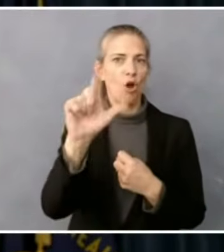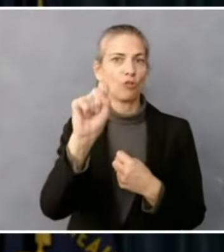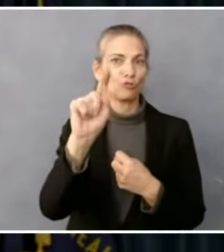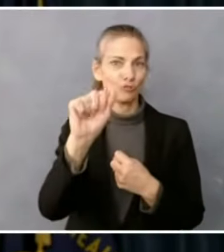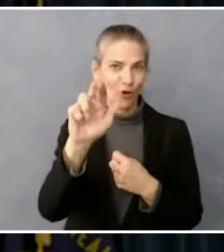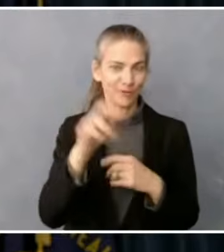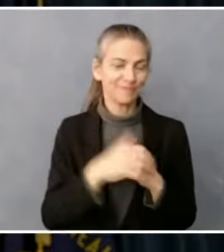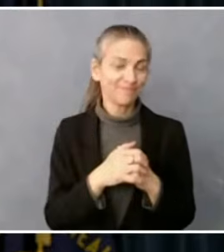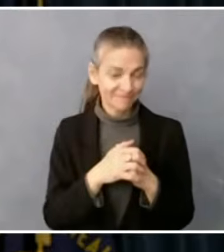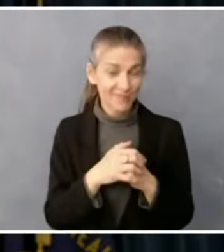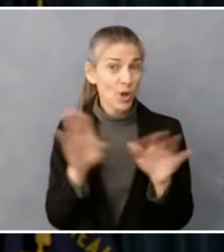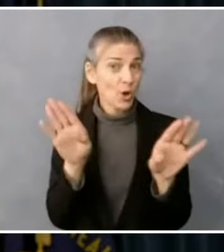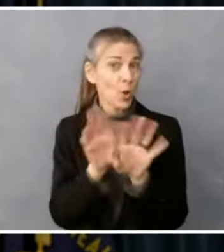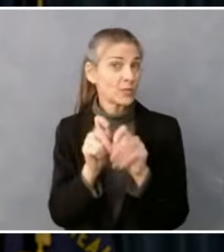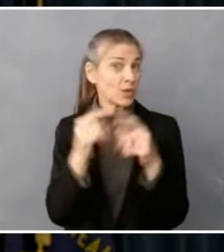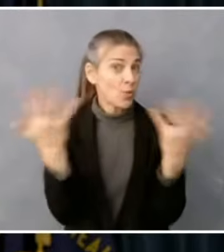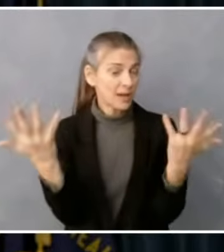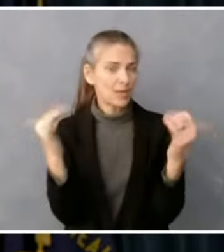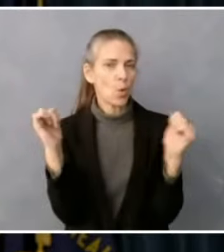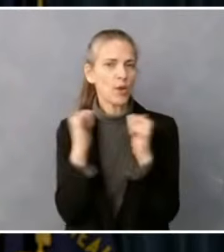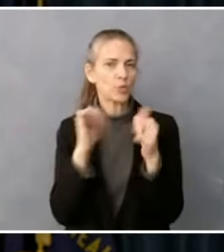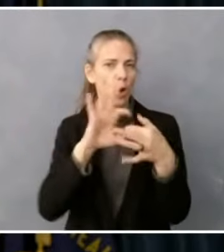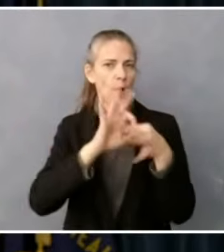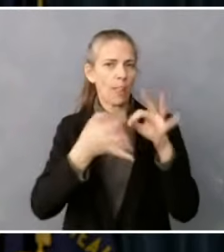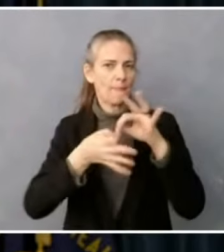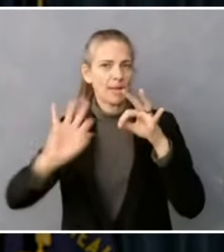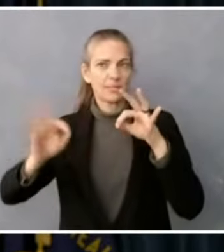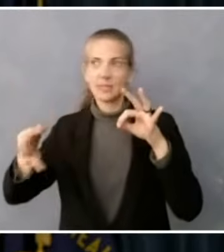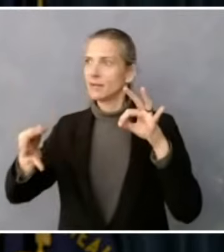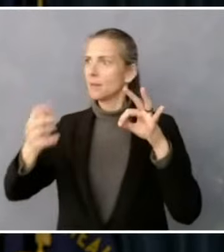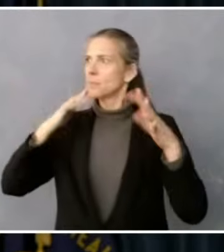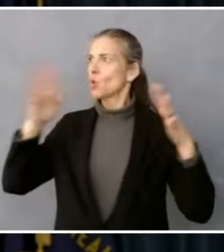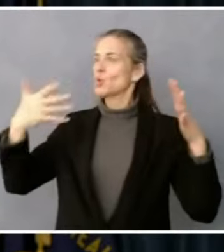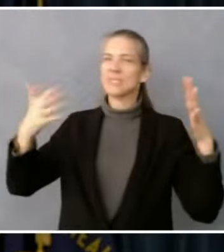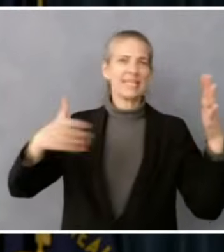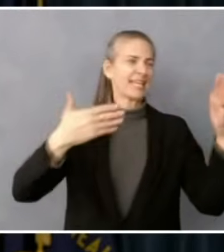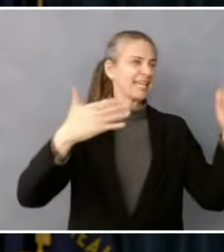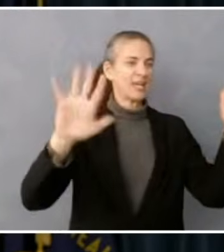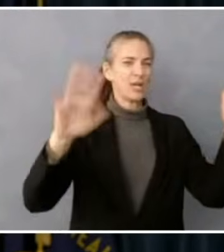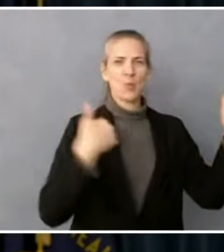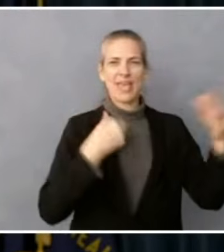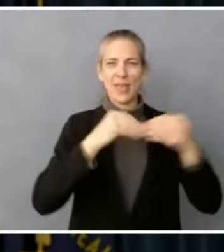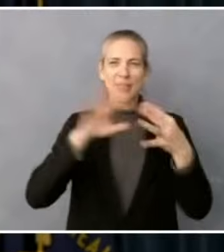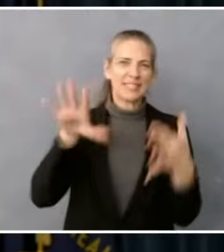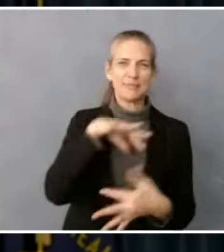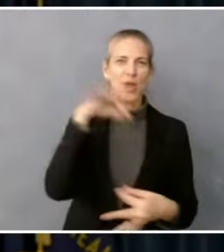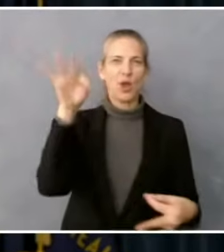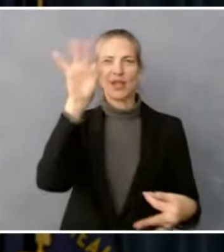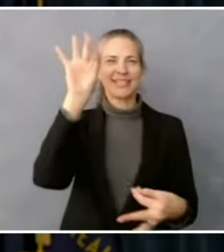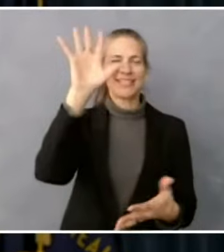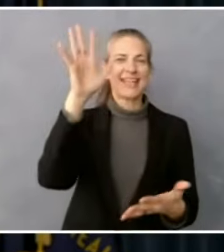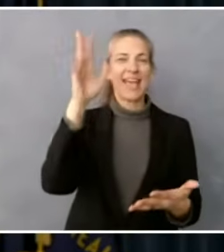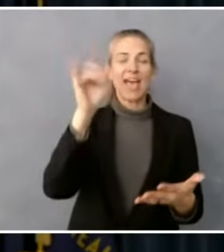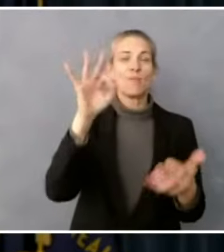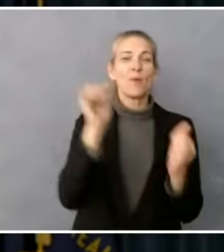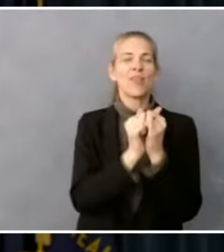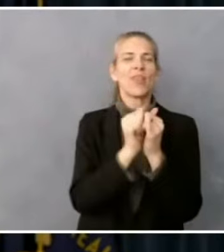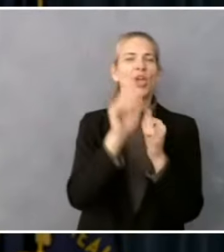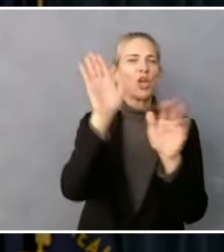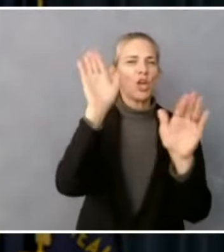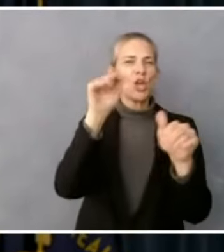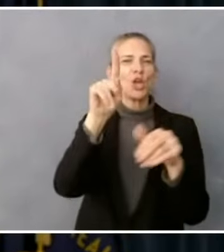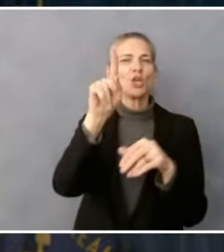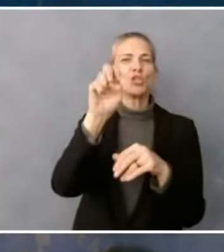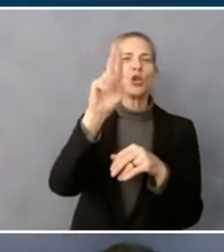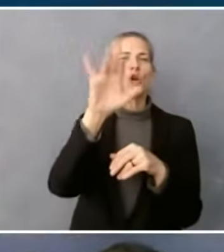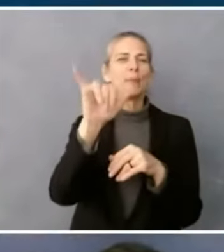out, it's Winter Olympics time. Brittany and I got in the spirit with a curling lesson with the Derby City Curling Club.